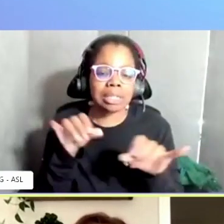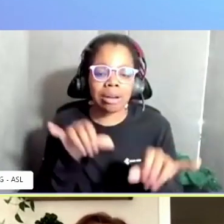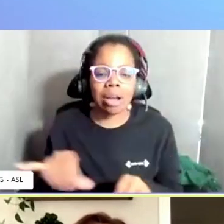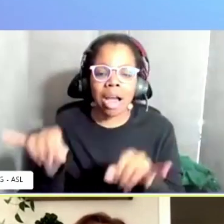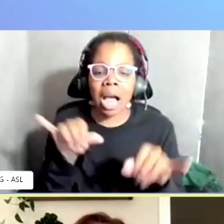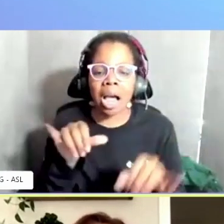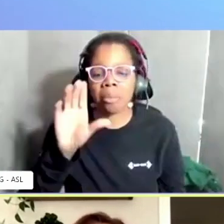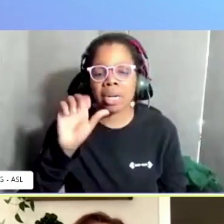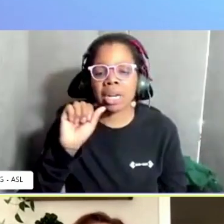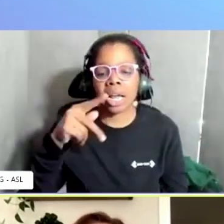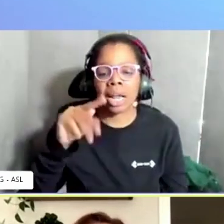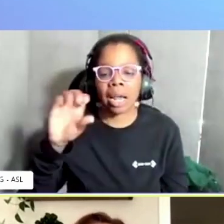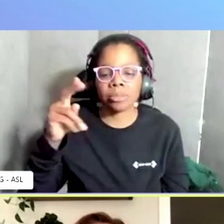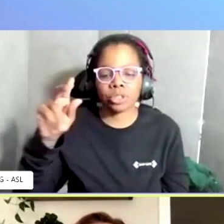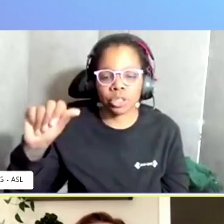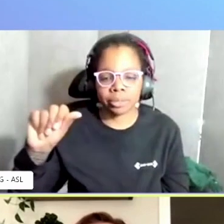CAPTCHAs.